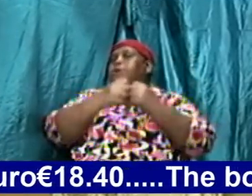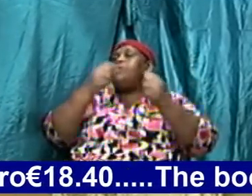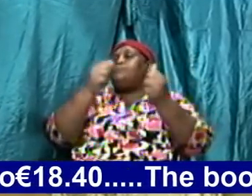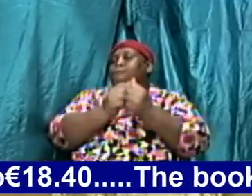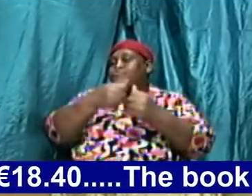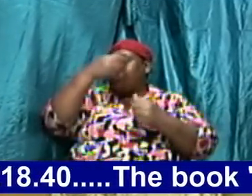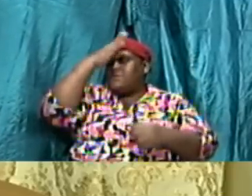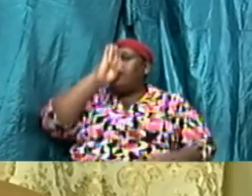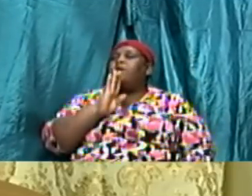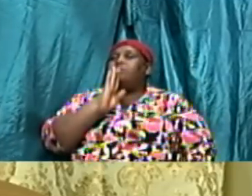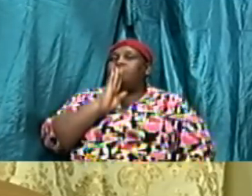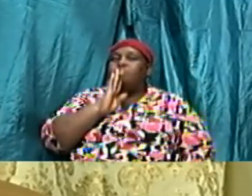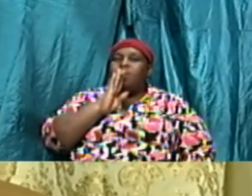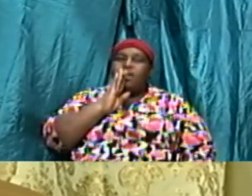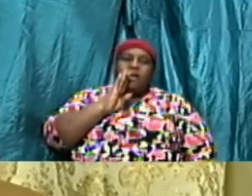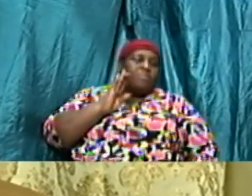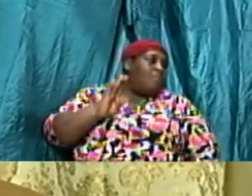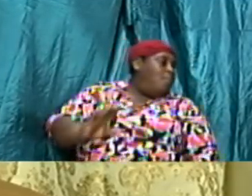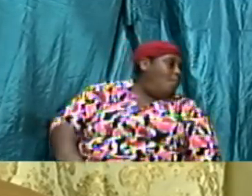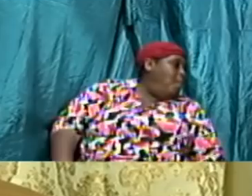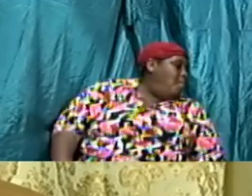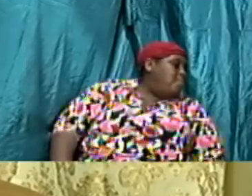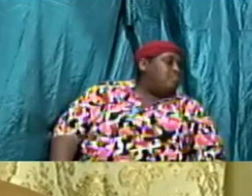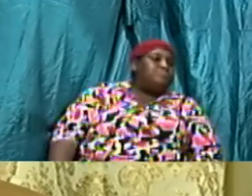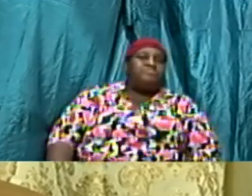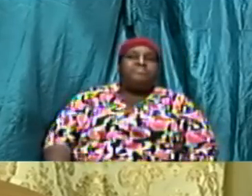verse 15. It says,